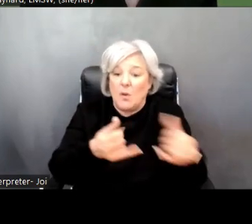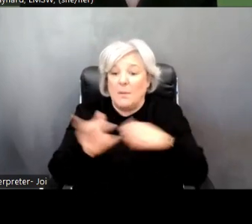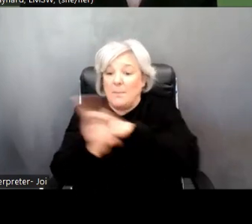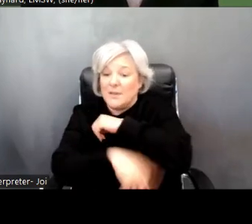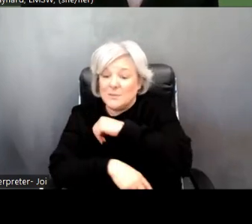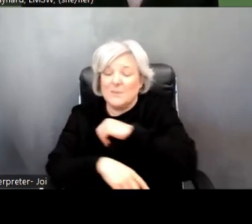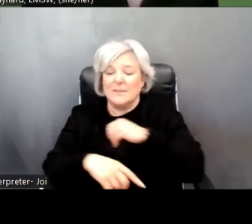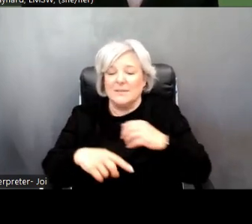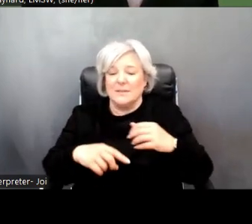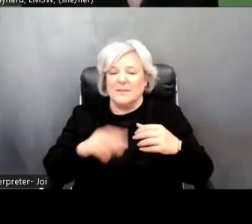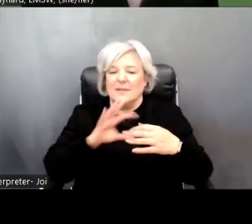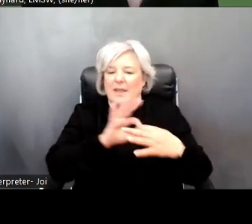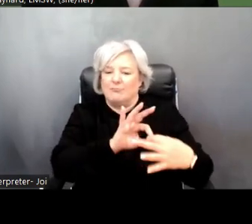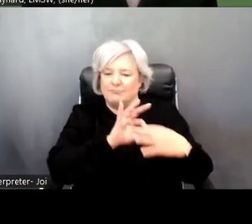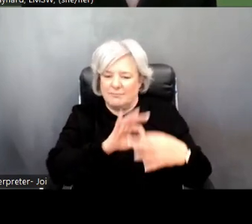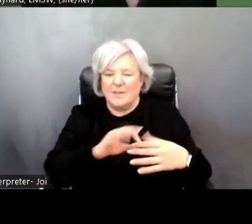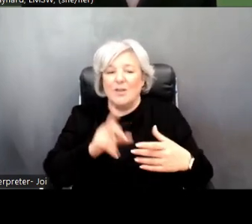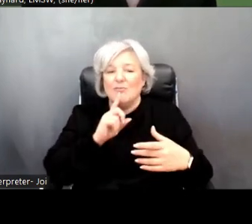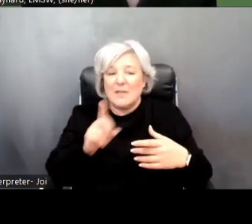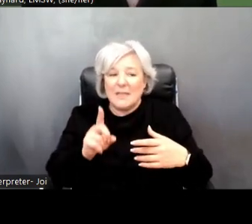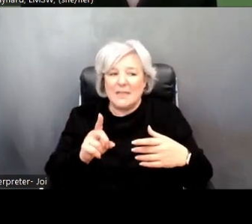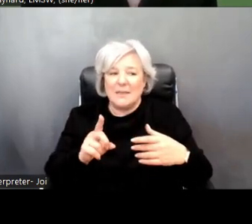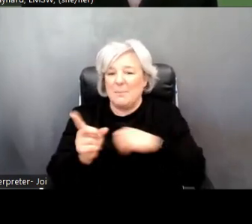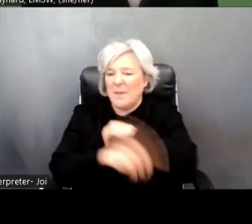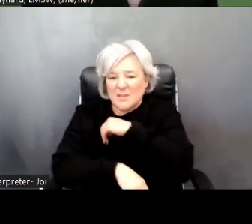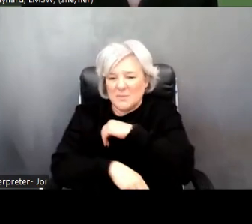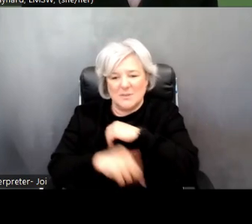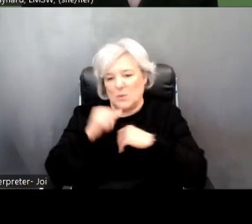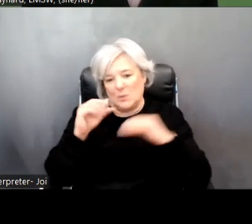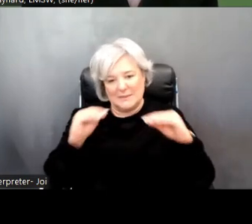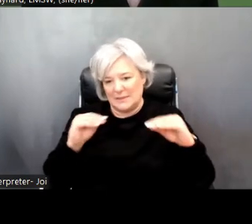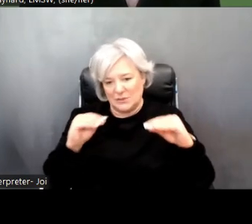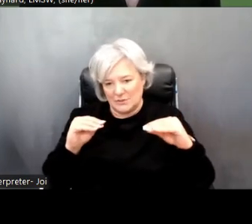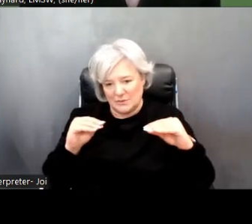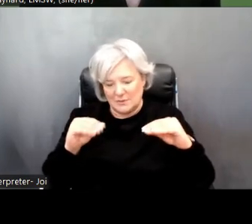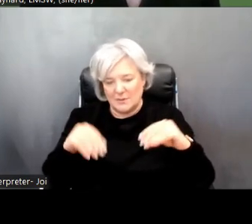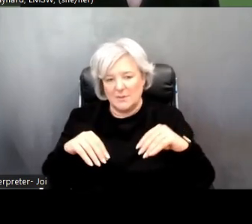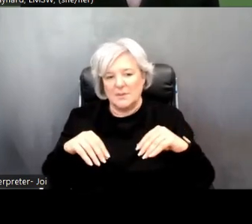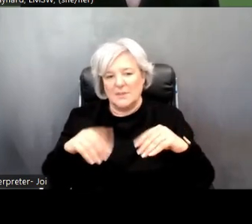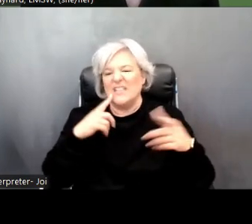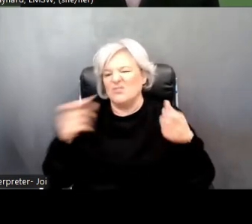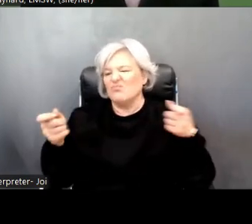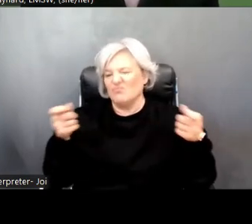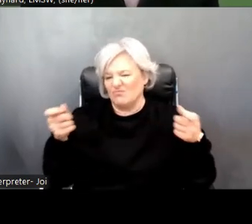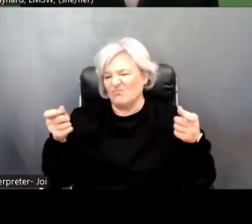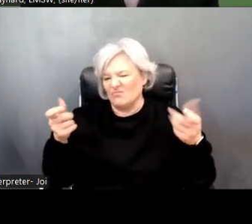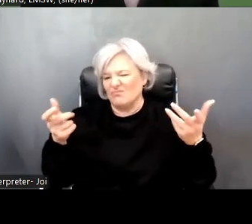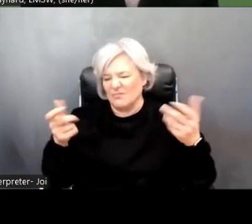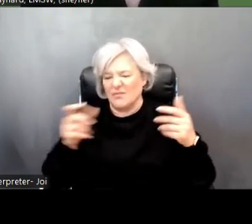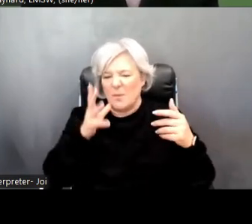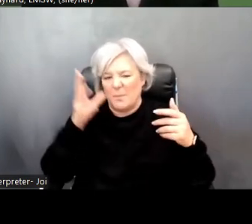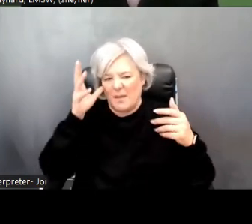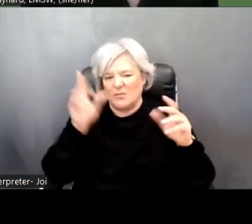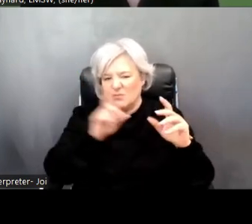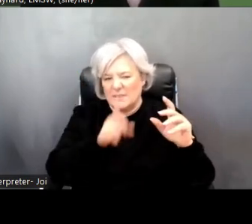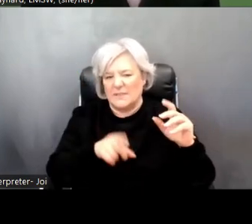right? Punishments don't really teach anything. It's just kind of it's a control issue for a lot of folks,